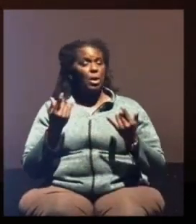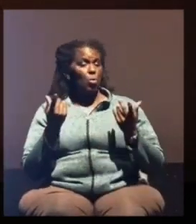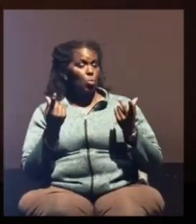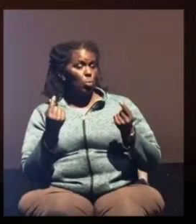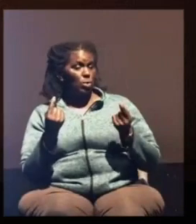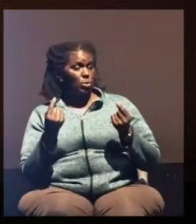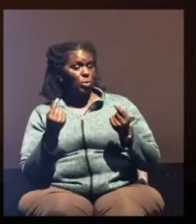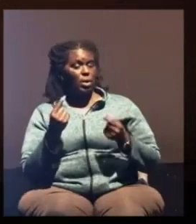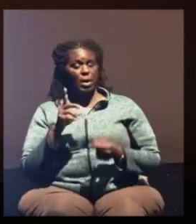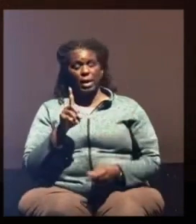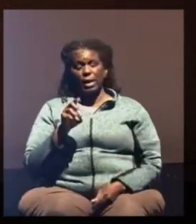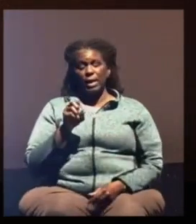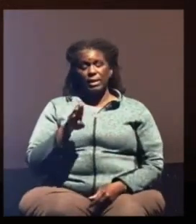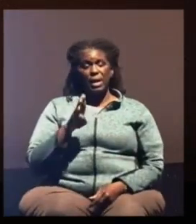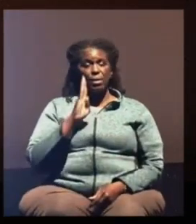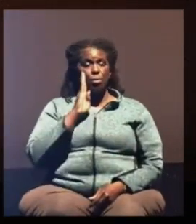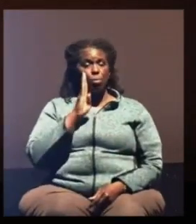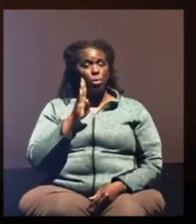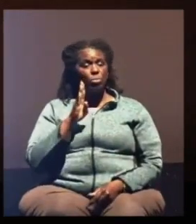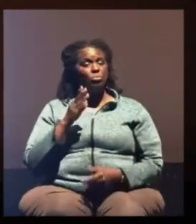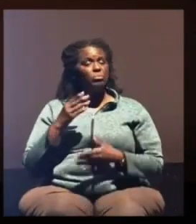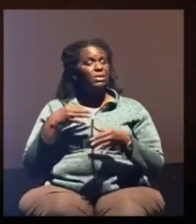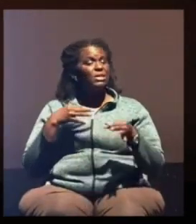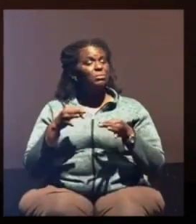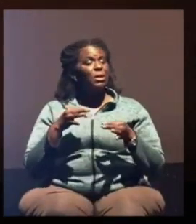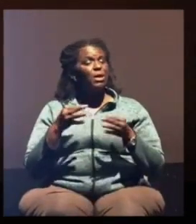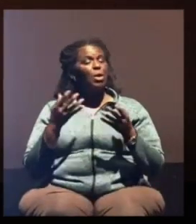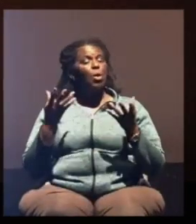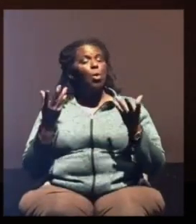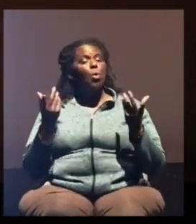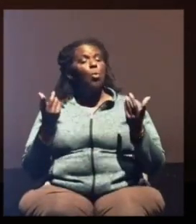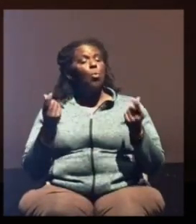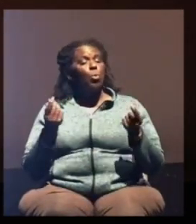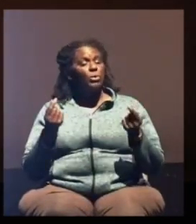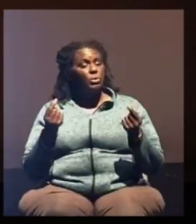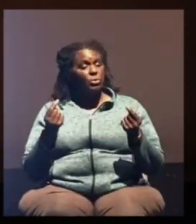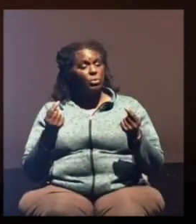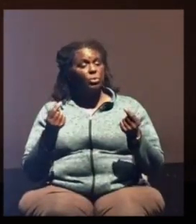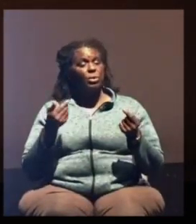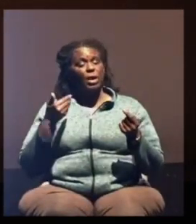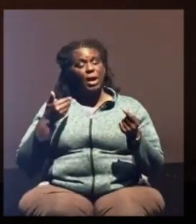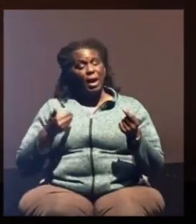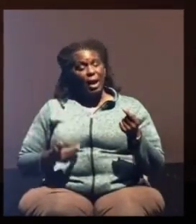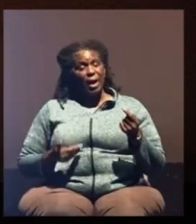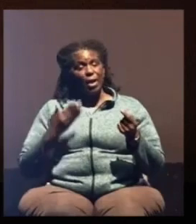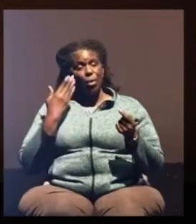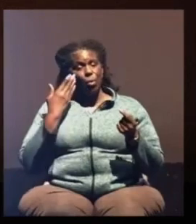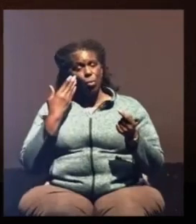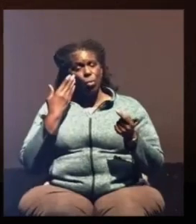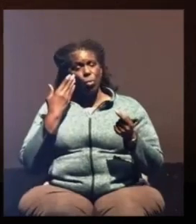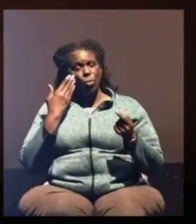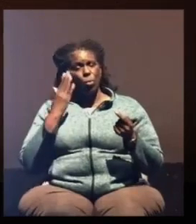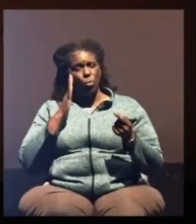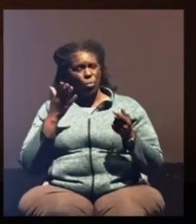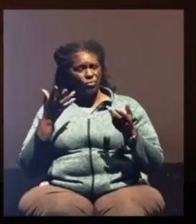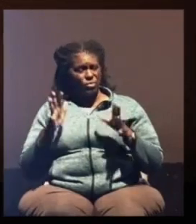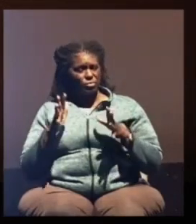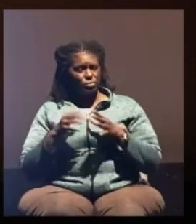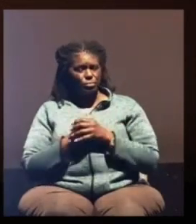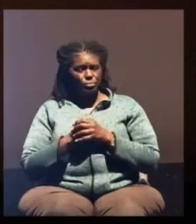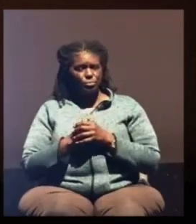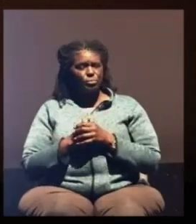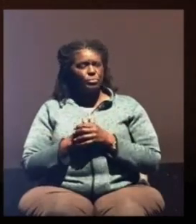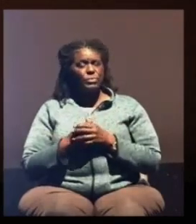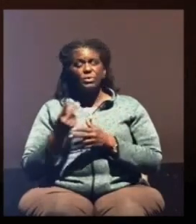will be talking mainly about the doing something about it business, and I'll talk at the end about the recognition. What we're going to be saying to